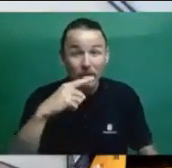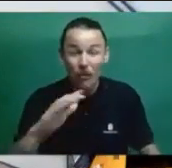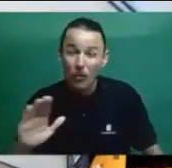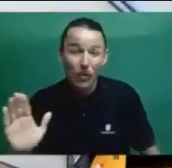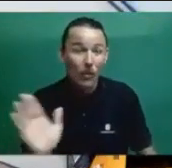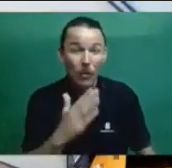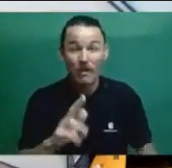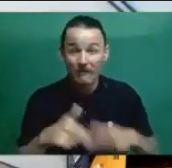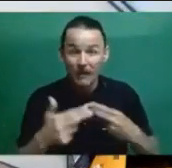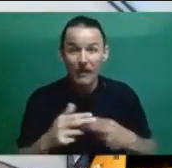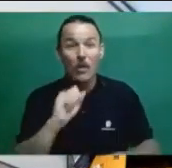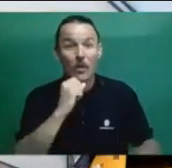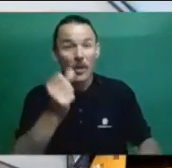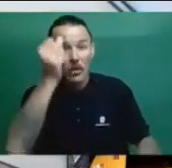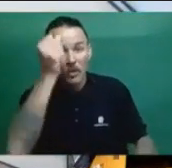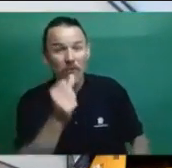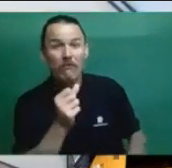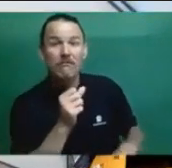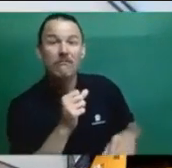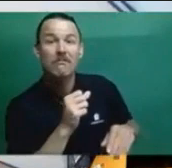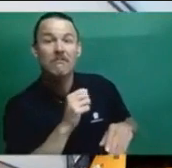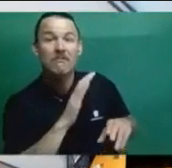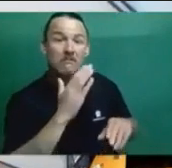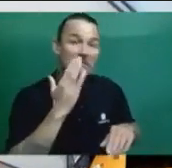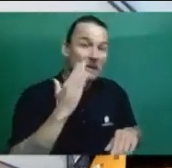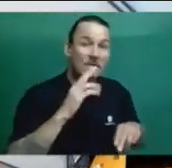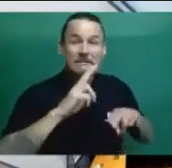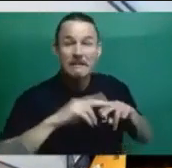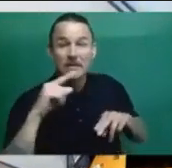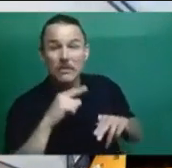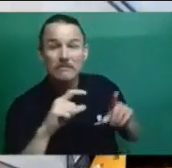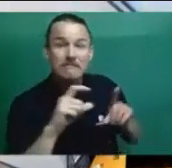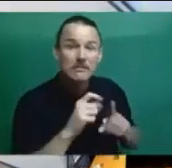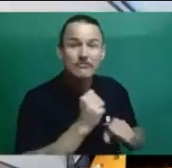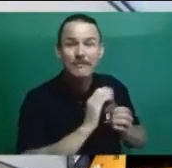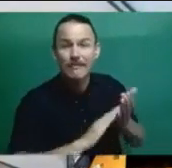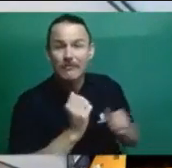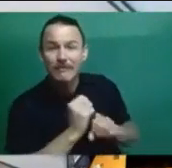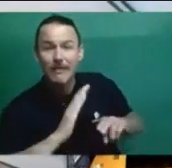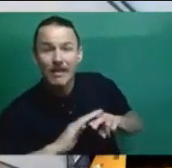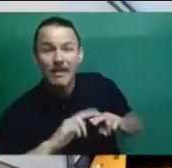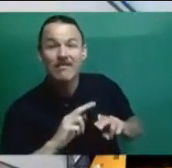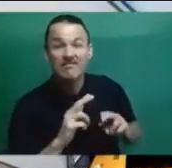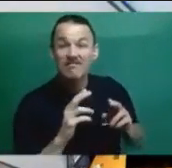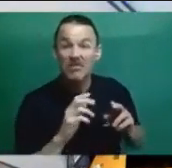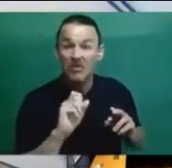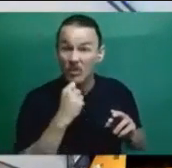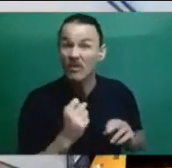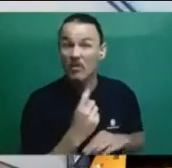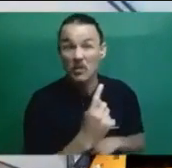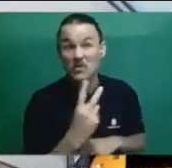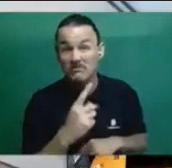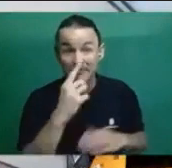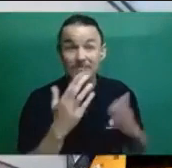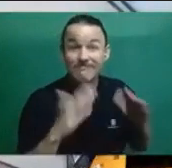this. You can't have literally tens of thousands of people die and not have every single Victorian involved in that. They would be